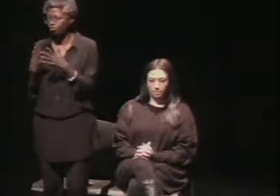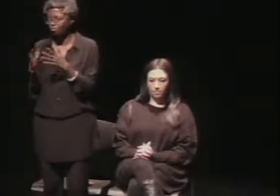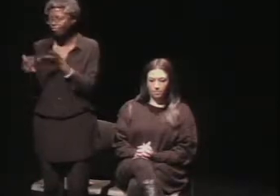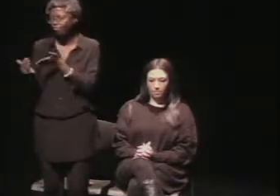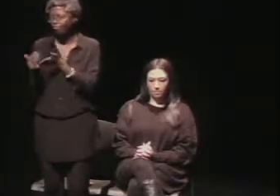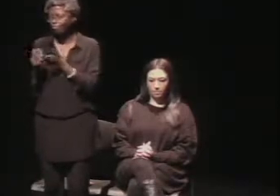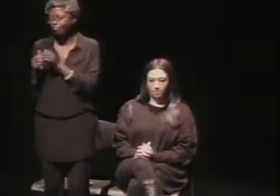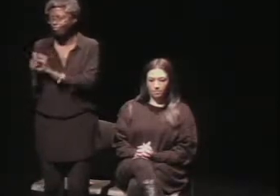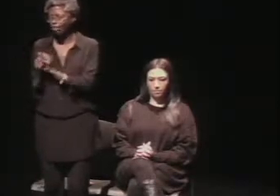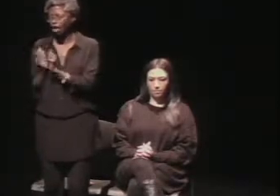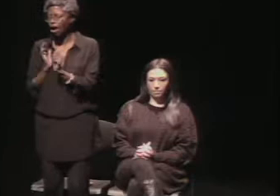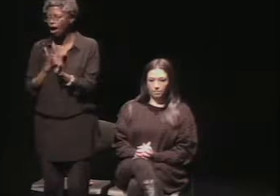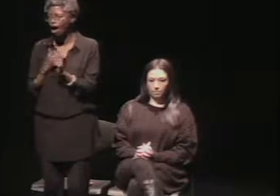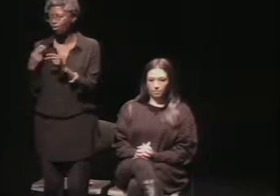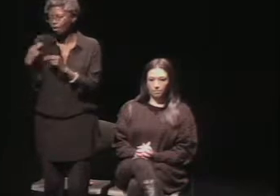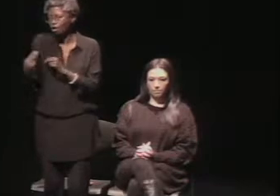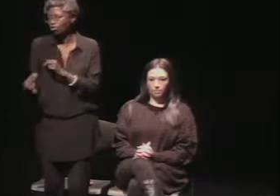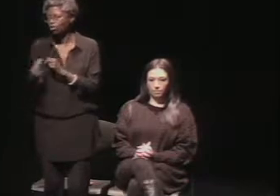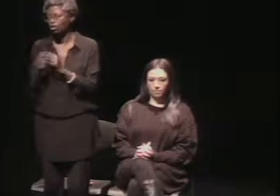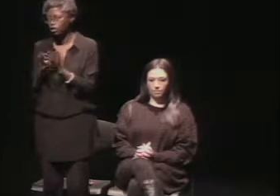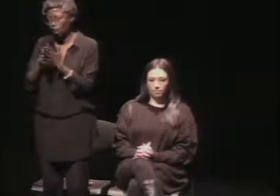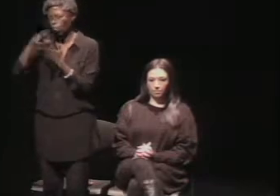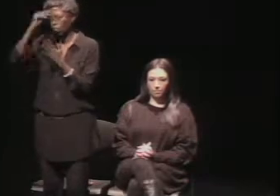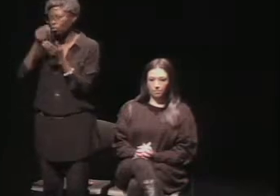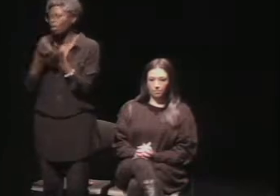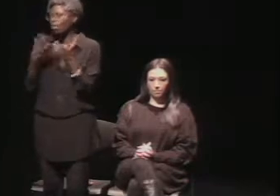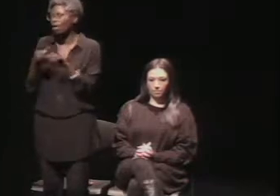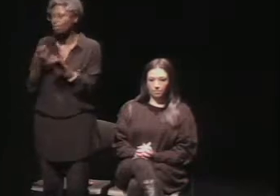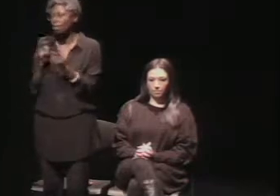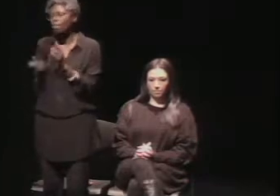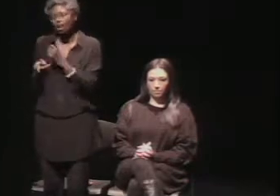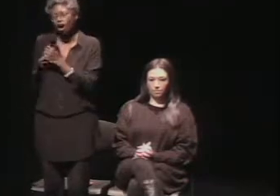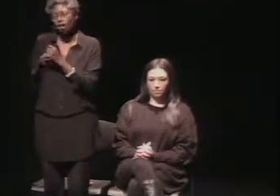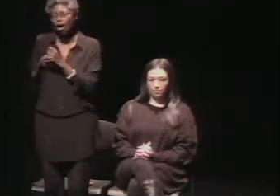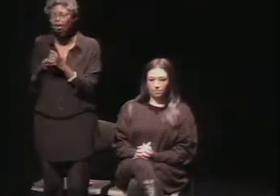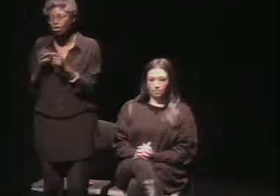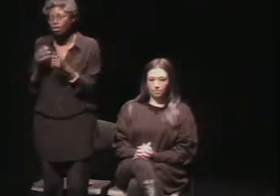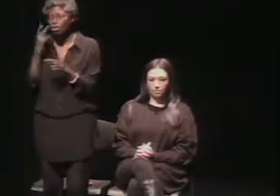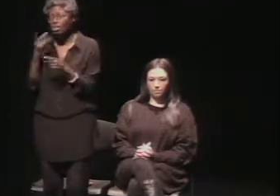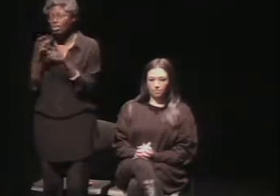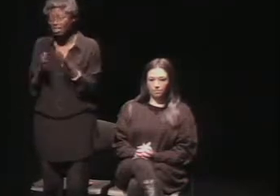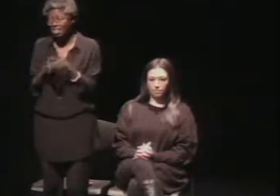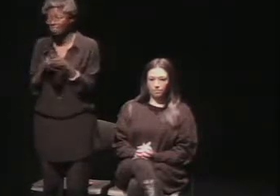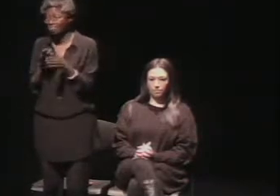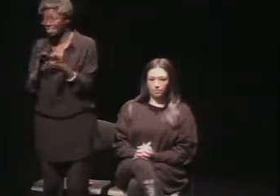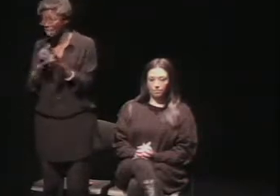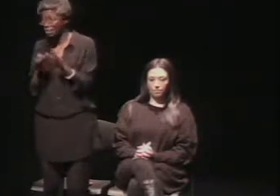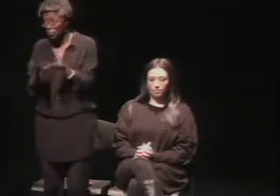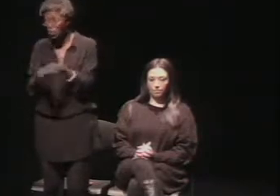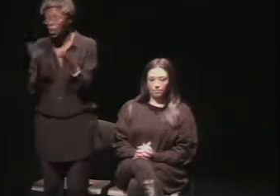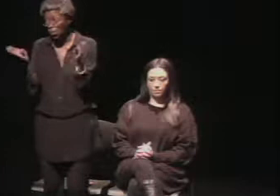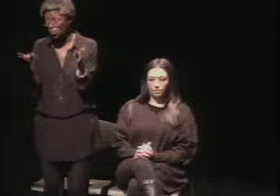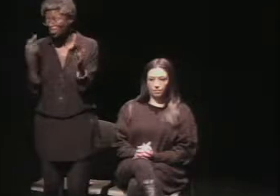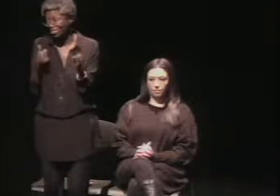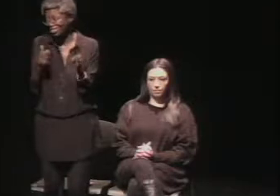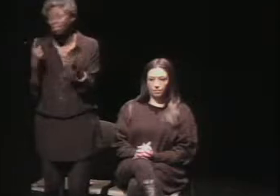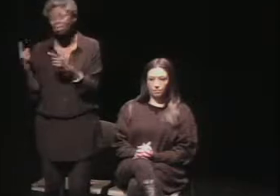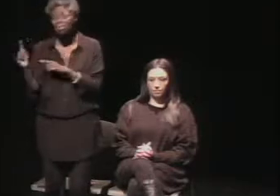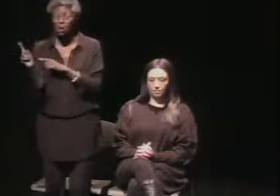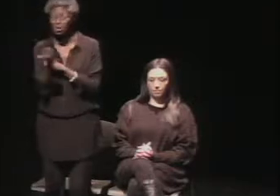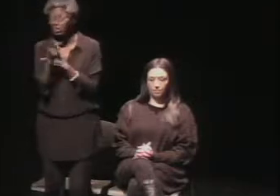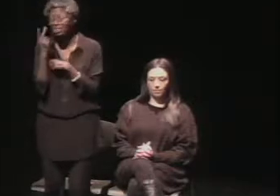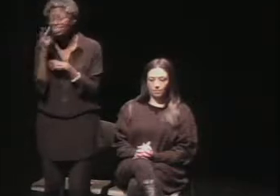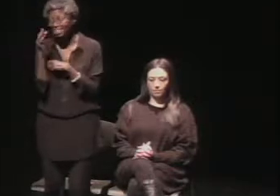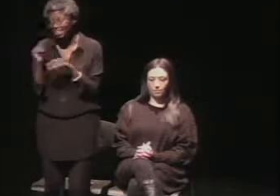that we can learn from the archives. As you can see, the Schomburg Center is open. So if you've been wondering, the Schomburg Center is open. We are